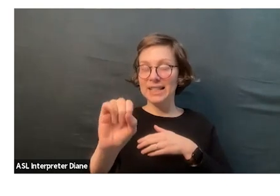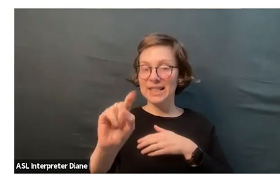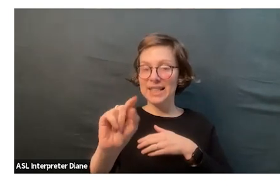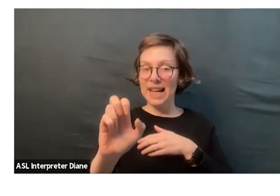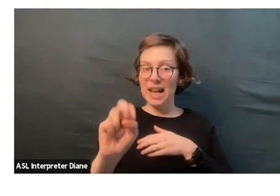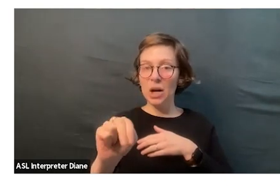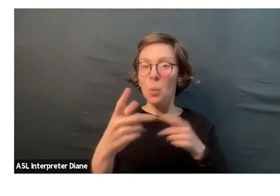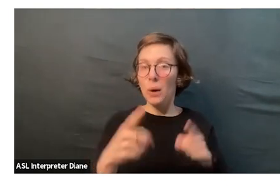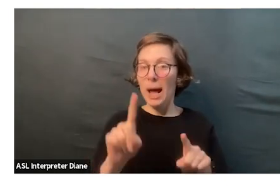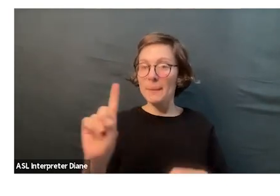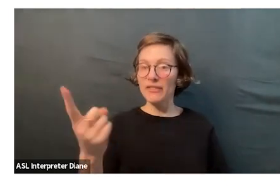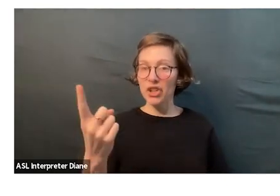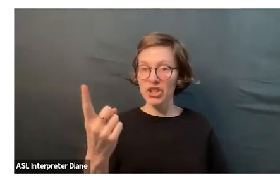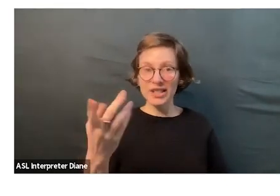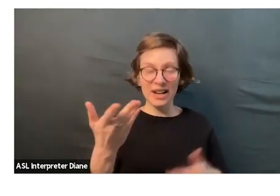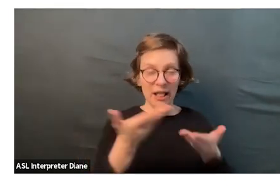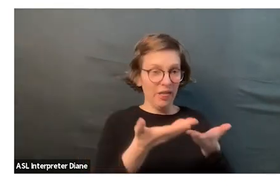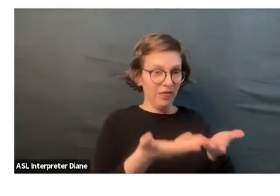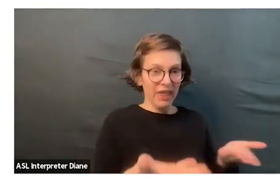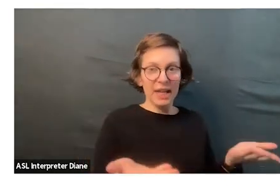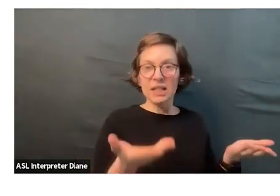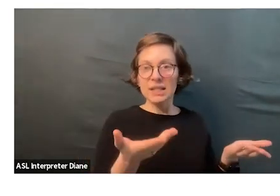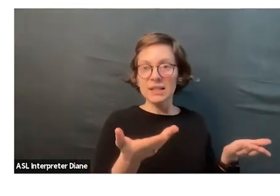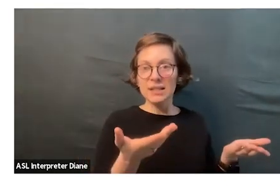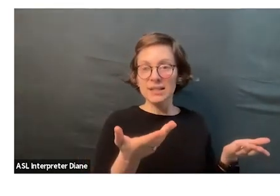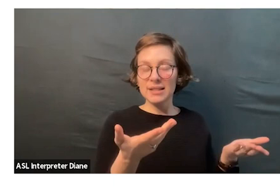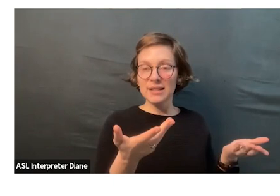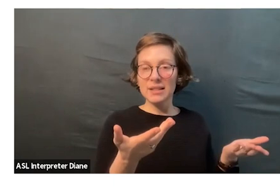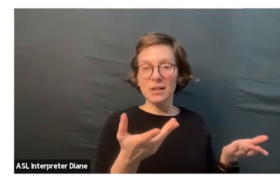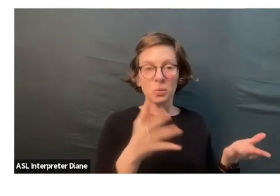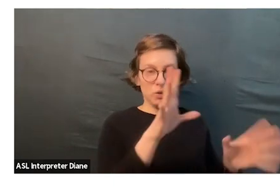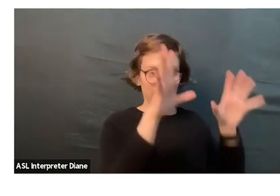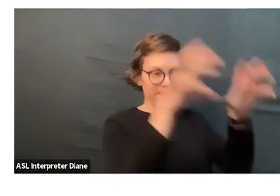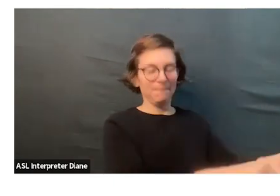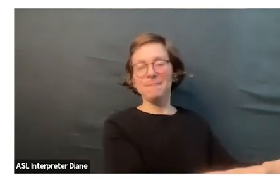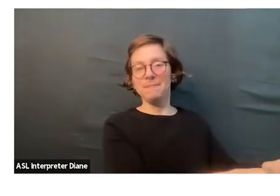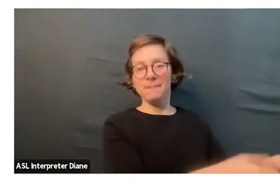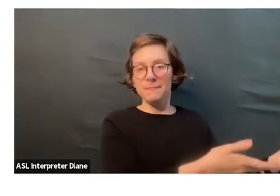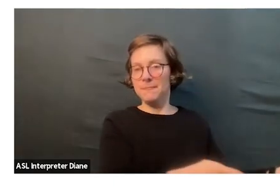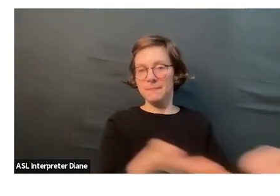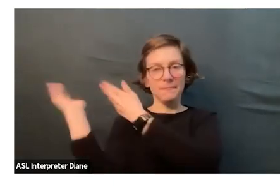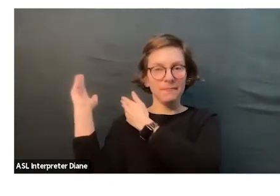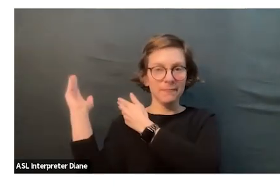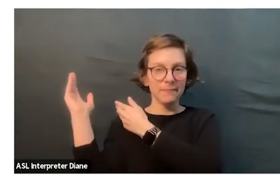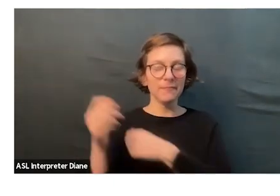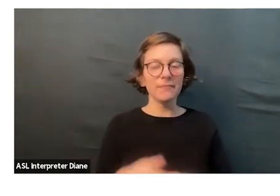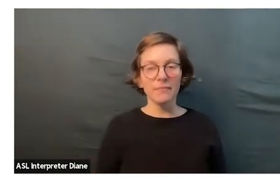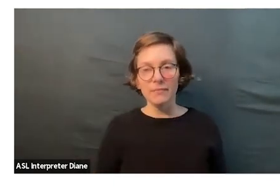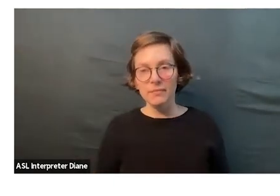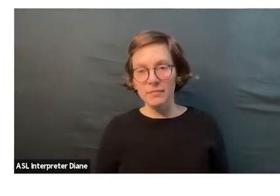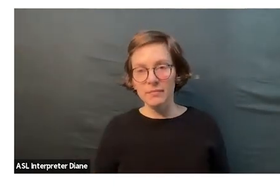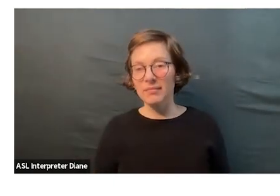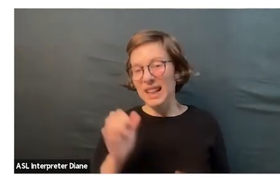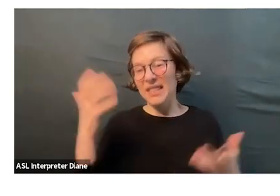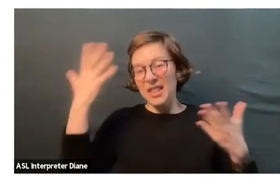be able to have the time to go through any more questions because it's 1:22 p.m. EST. Thank you so much, everyone,